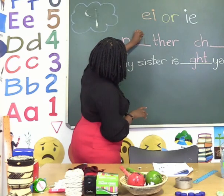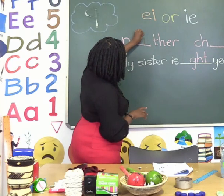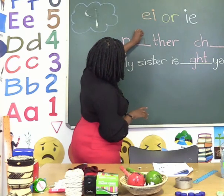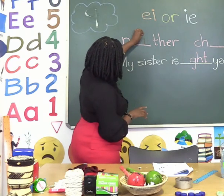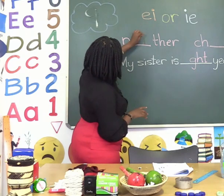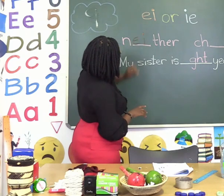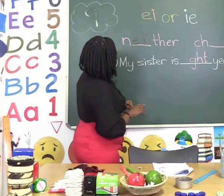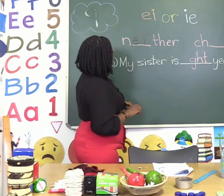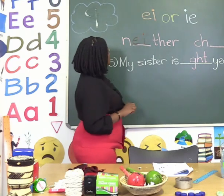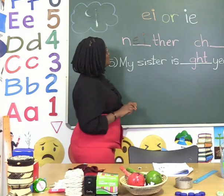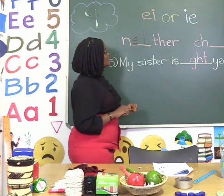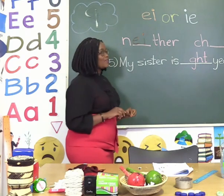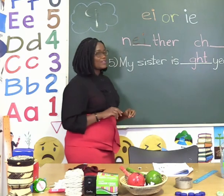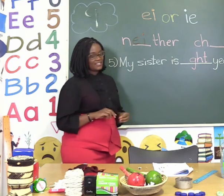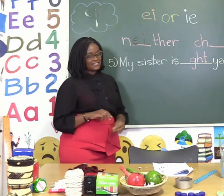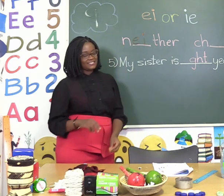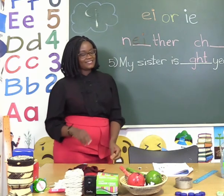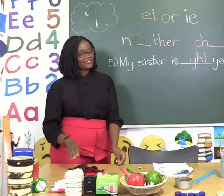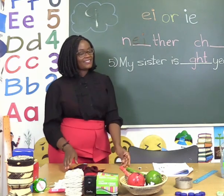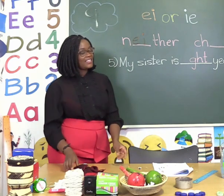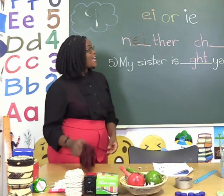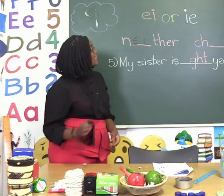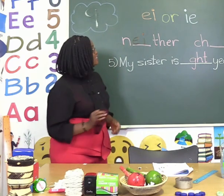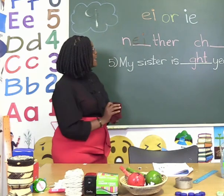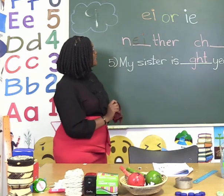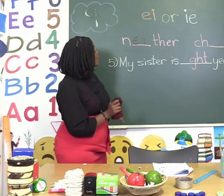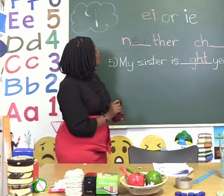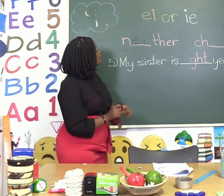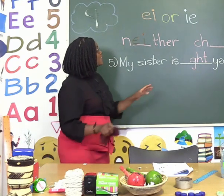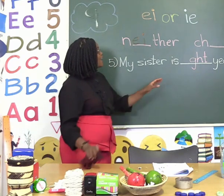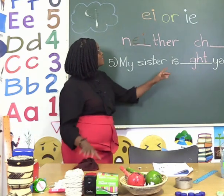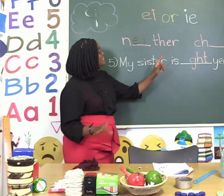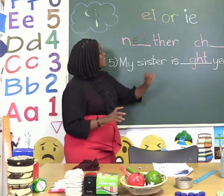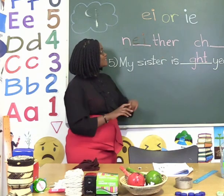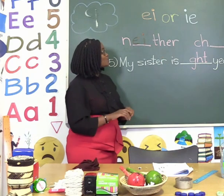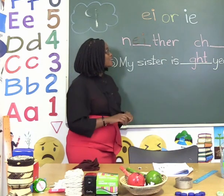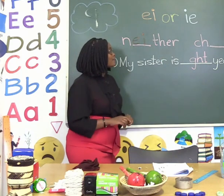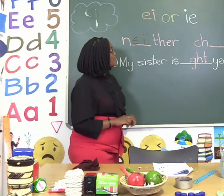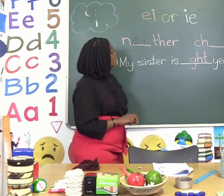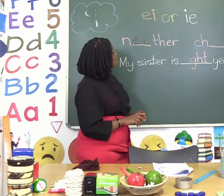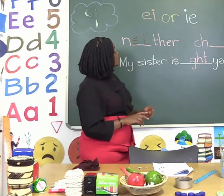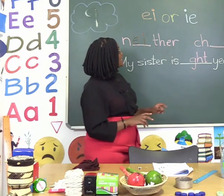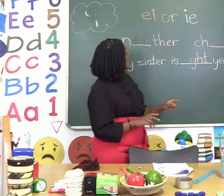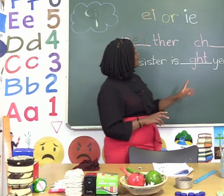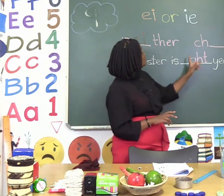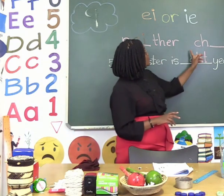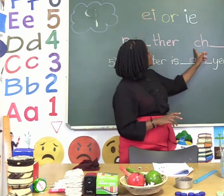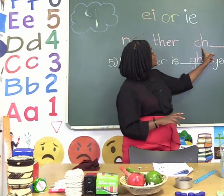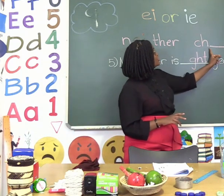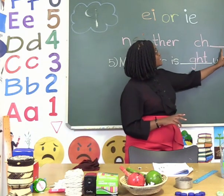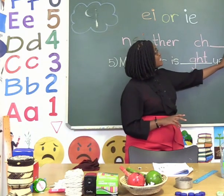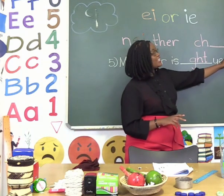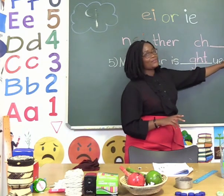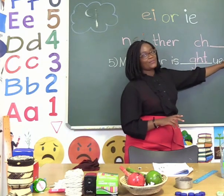EI first. Very good. Then we have the next one. We have the